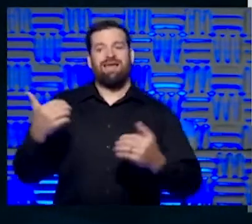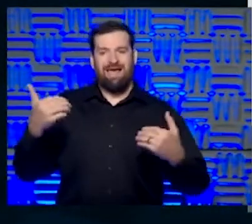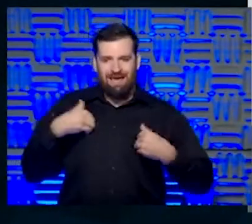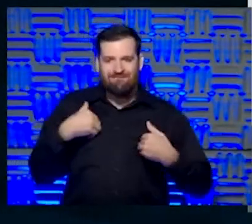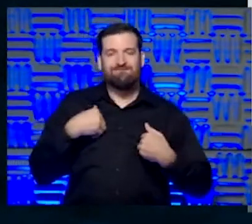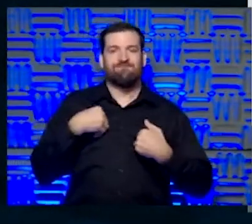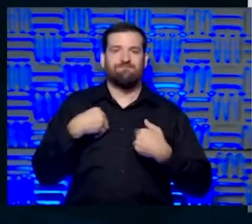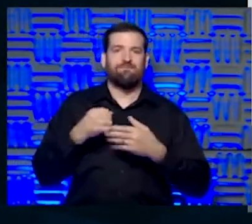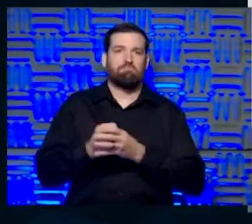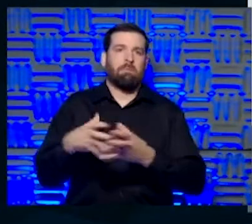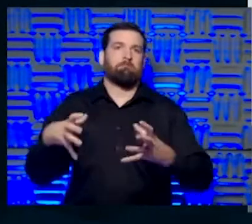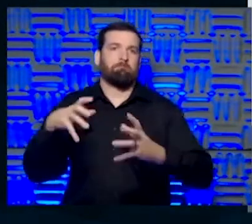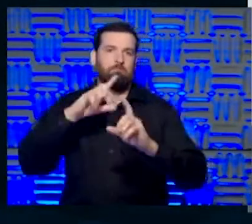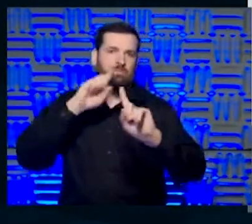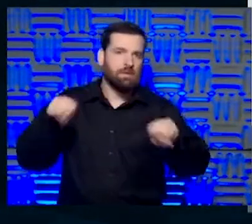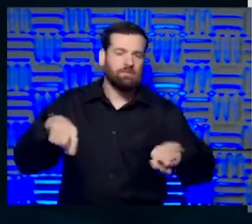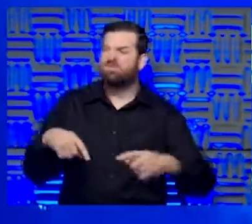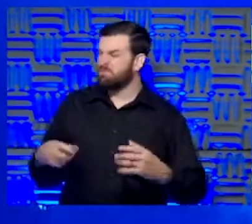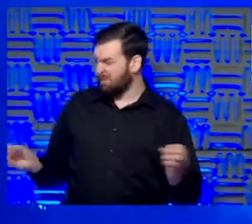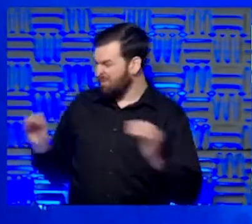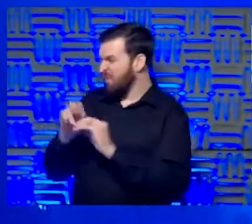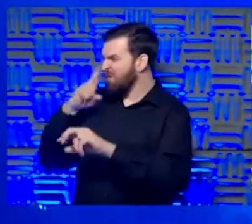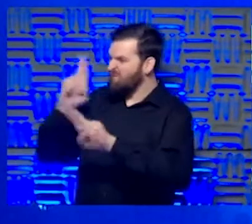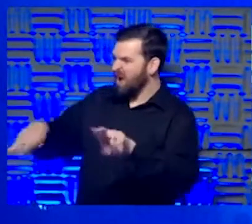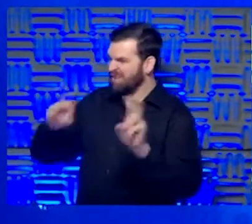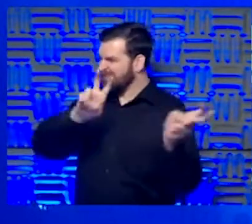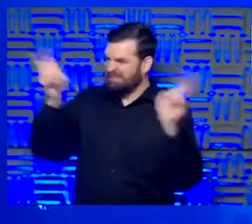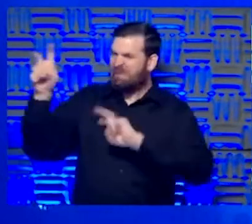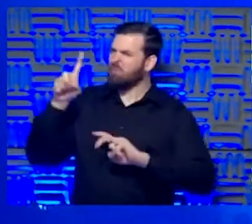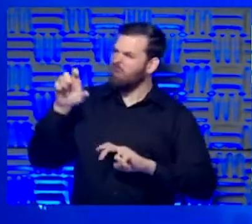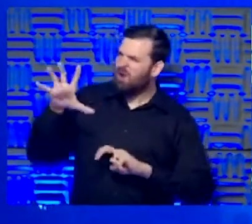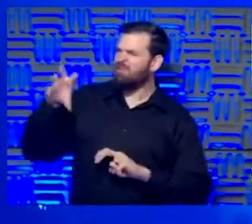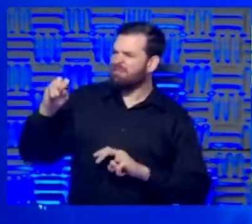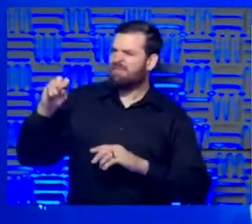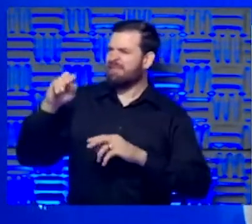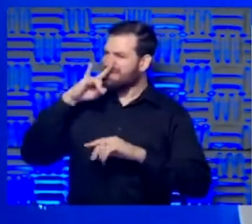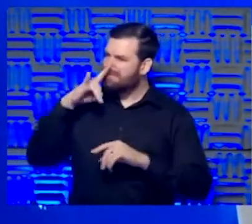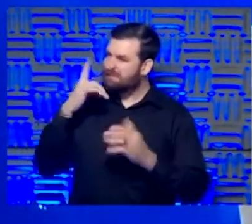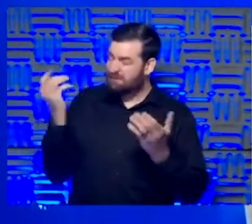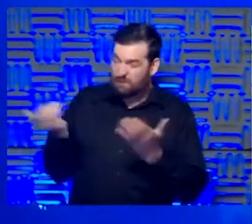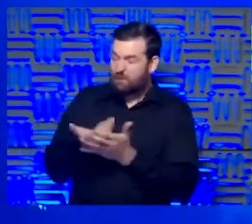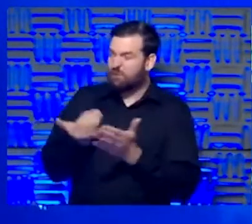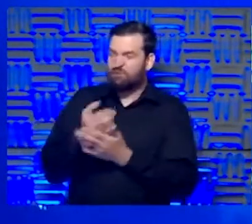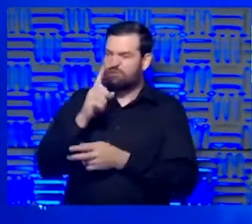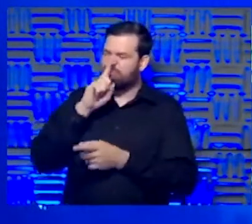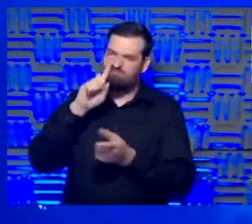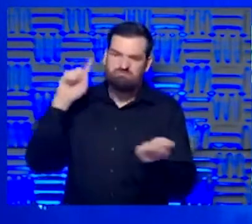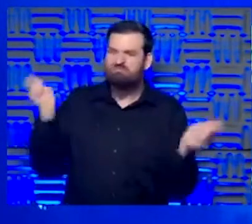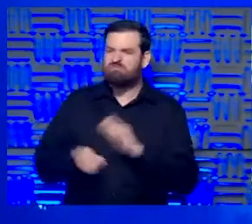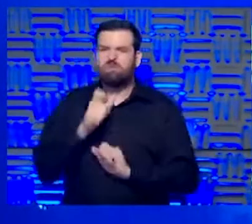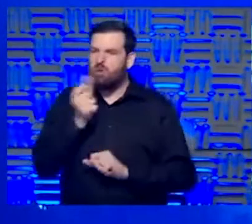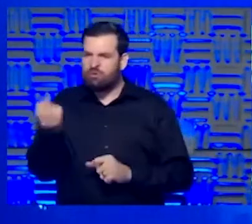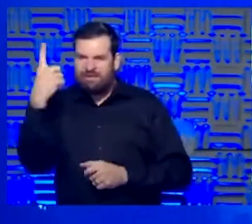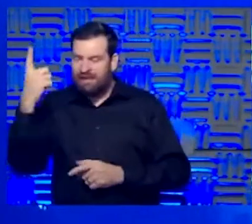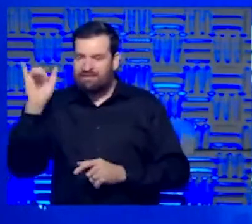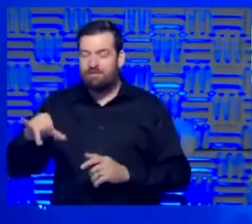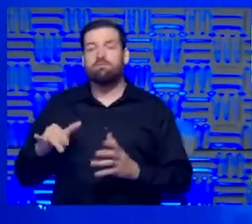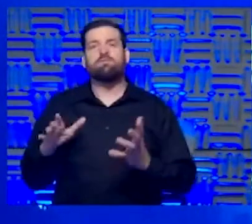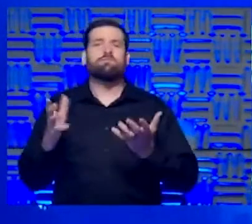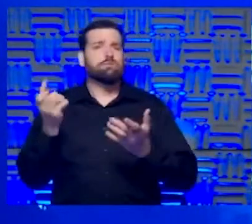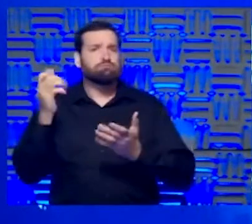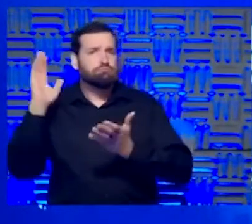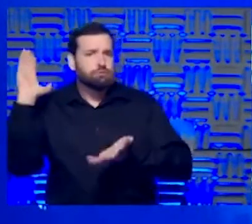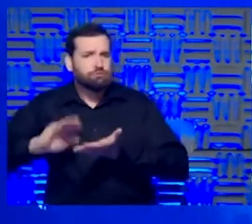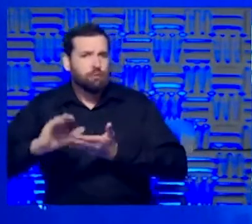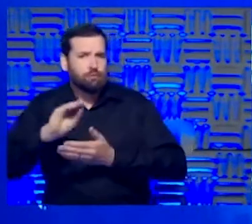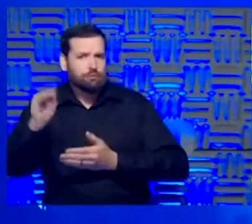response. It's more fun, though, to have a big headline of 150 kids with some new weird syndrome that we don't understand. Not that was a very small percentage